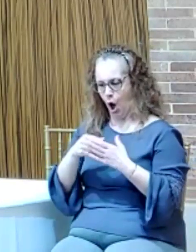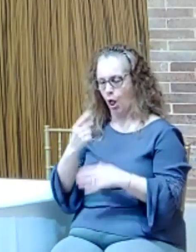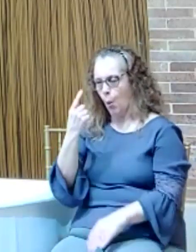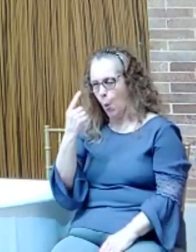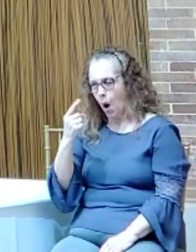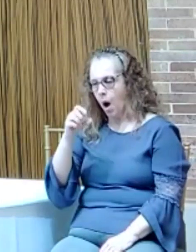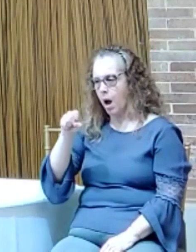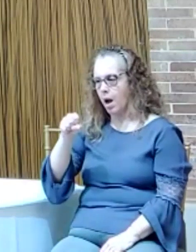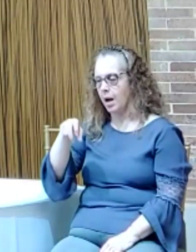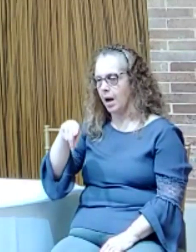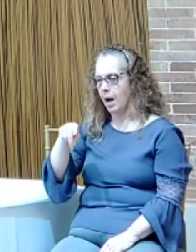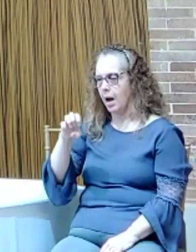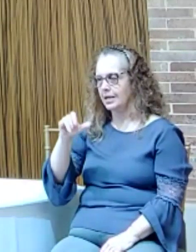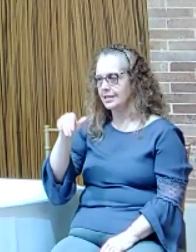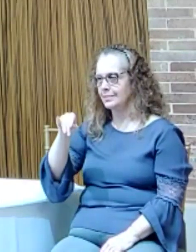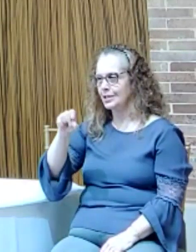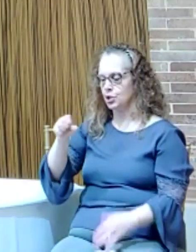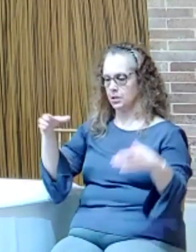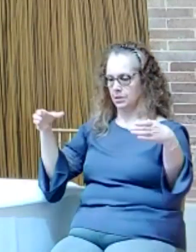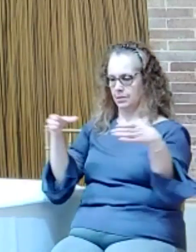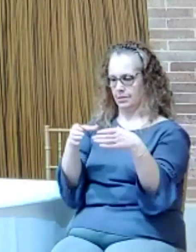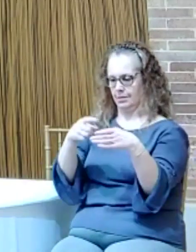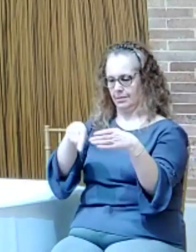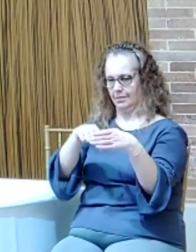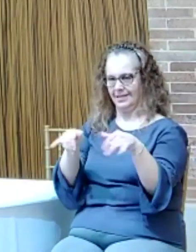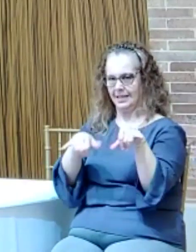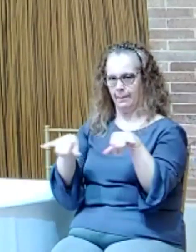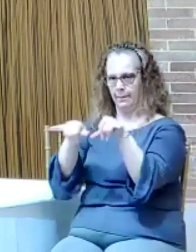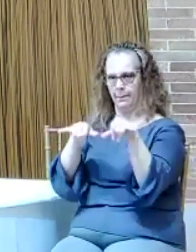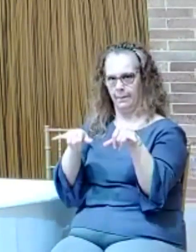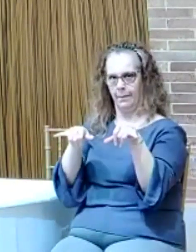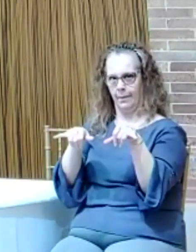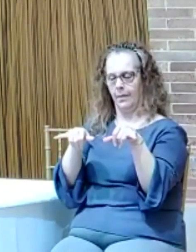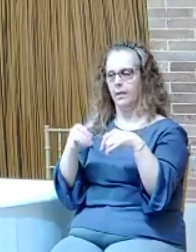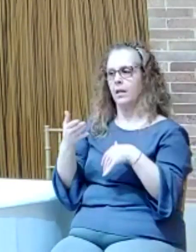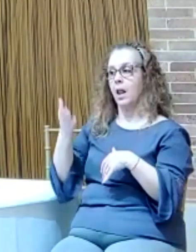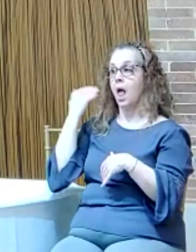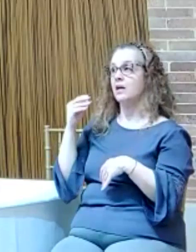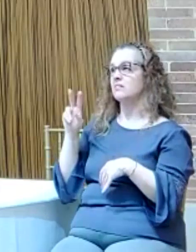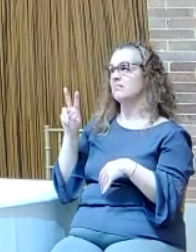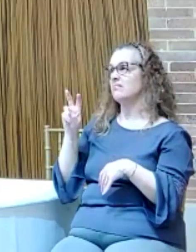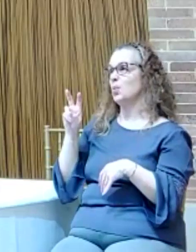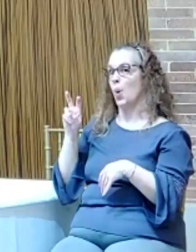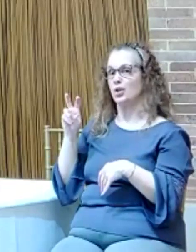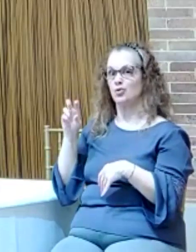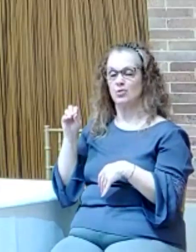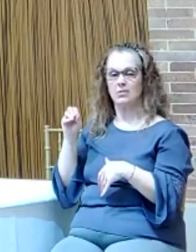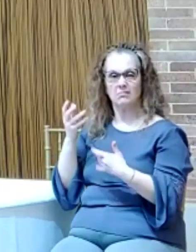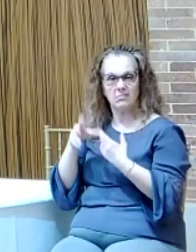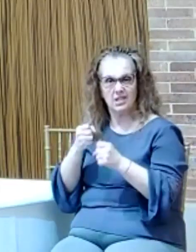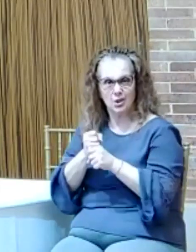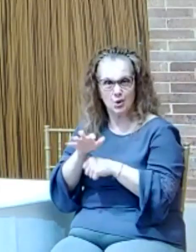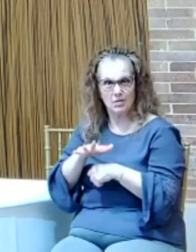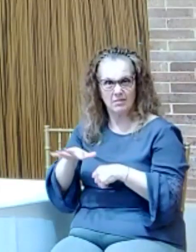spent Millennia and especially in the last 200 years or so with scientism advancing